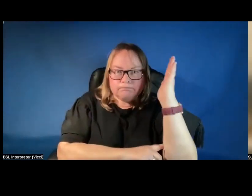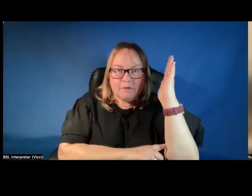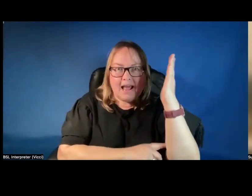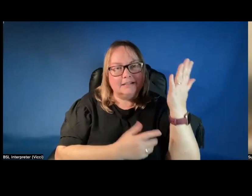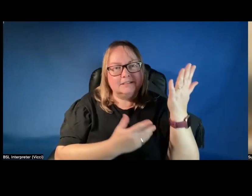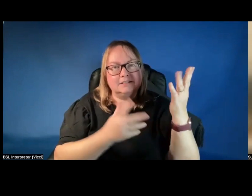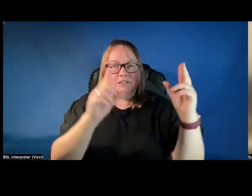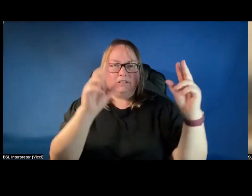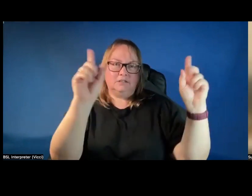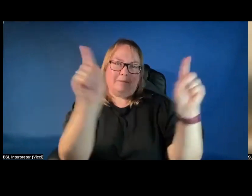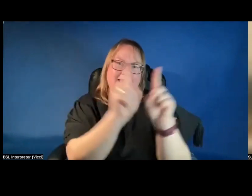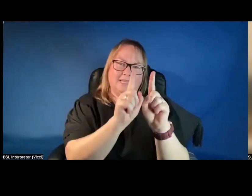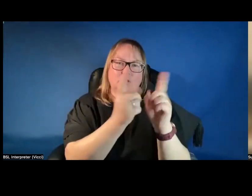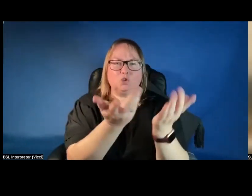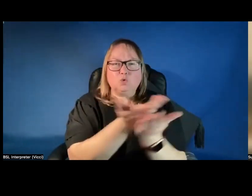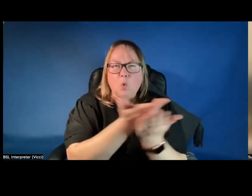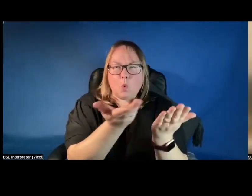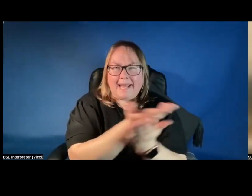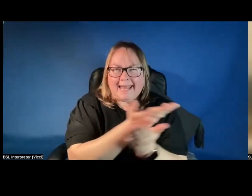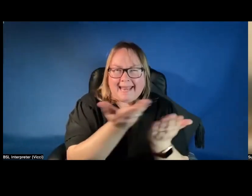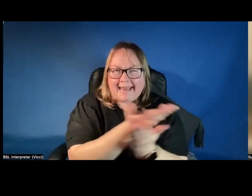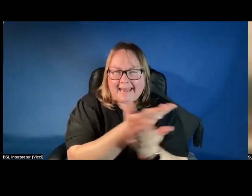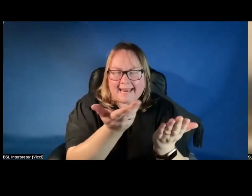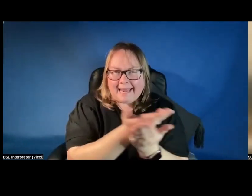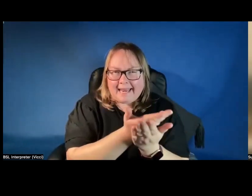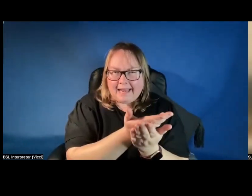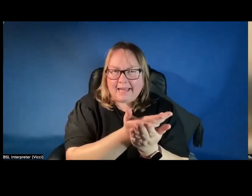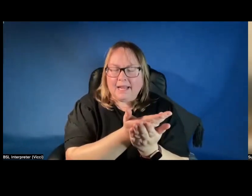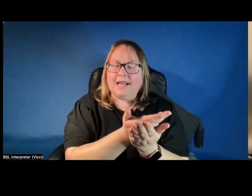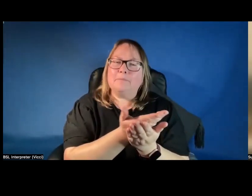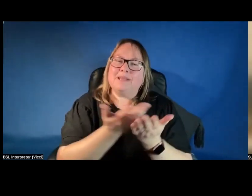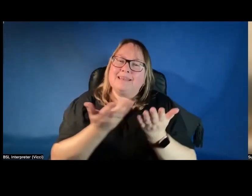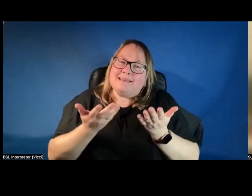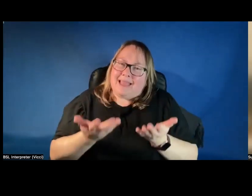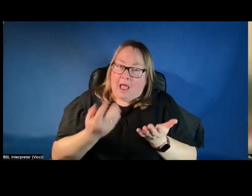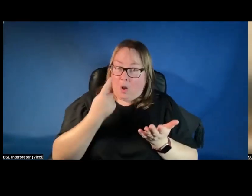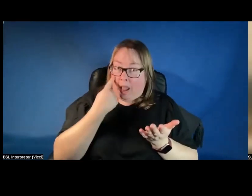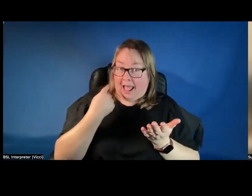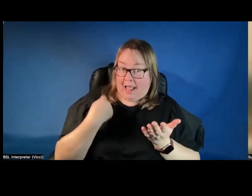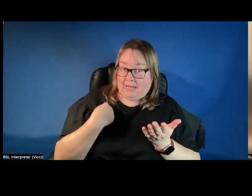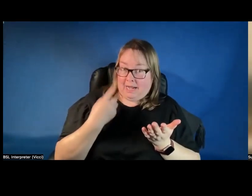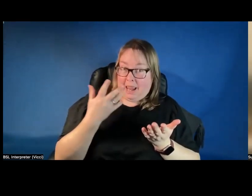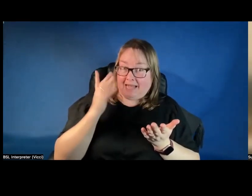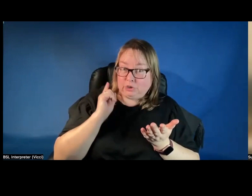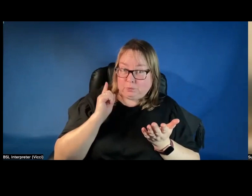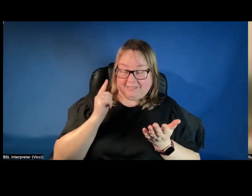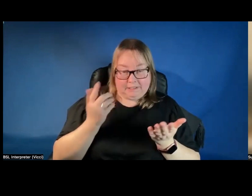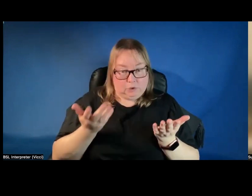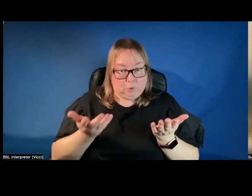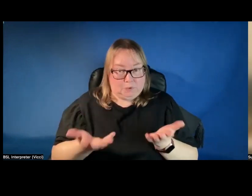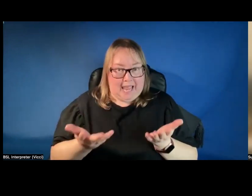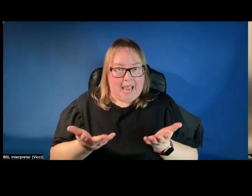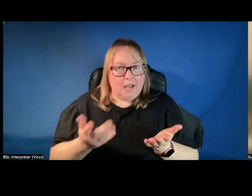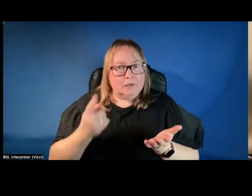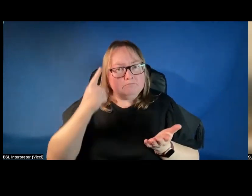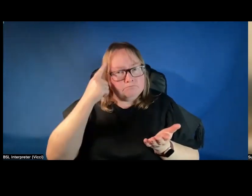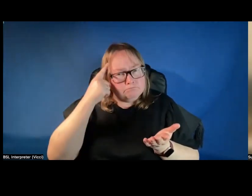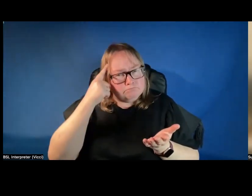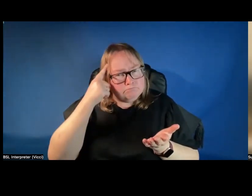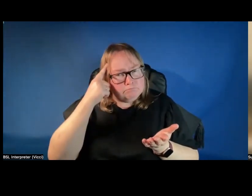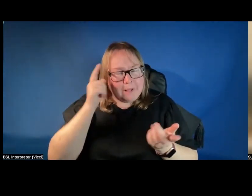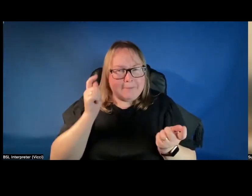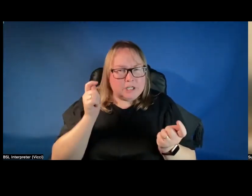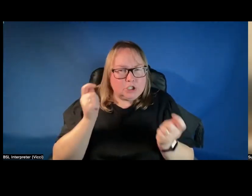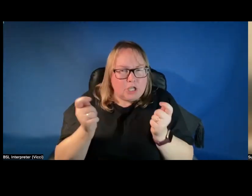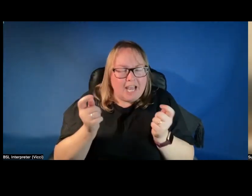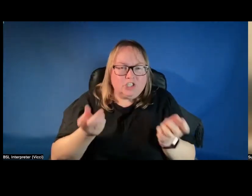of format. But we're trying out this facilitation idea to, I